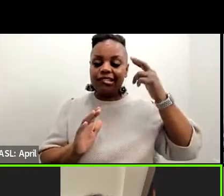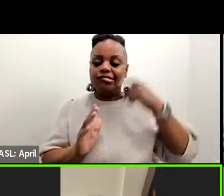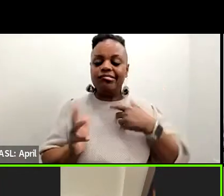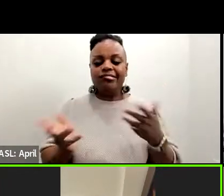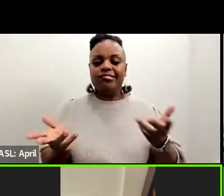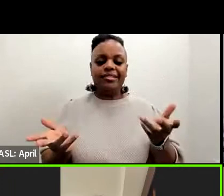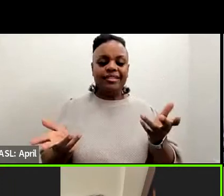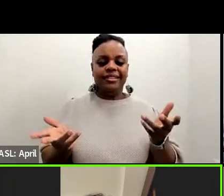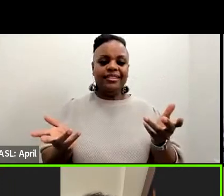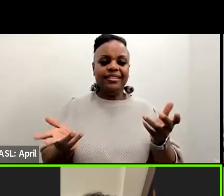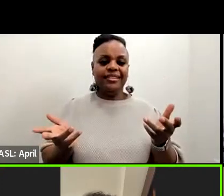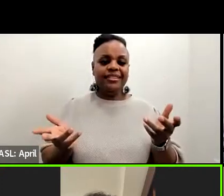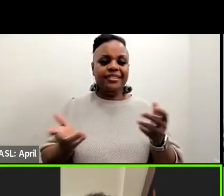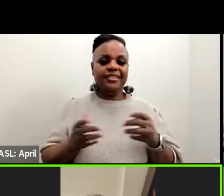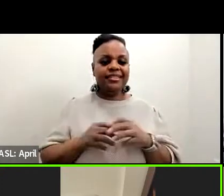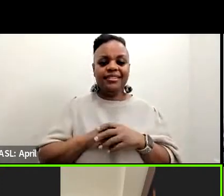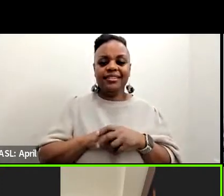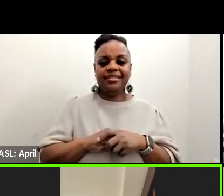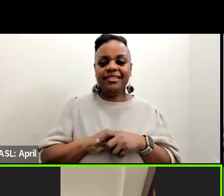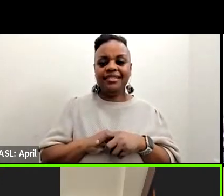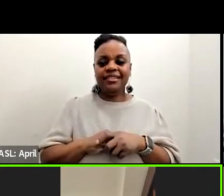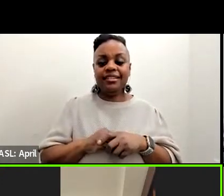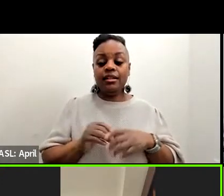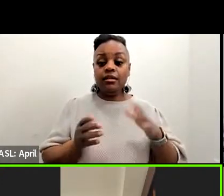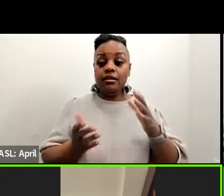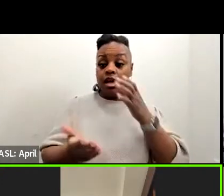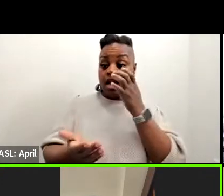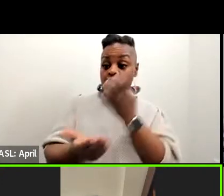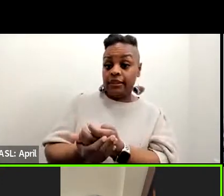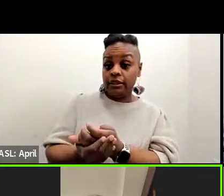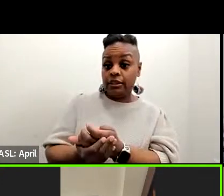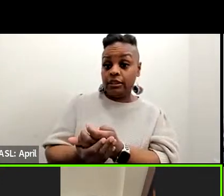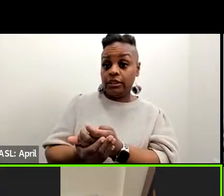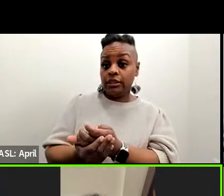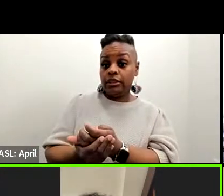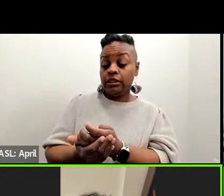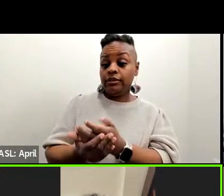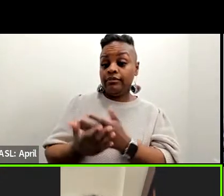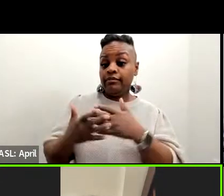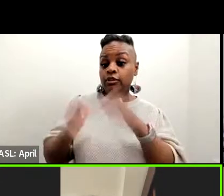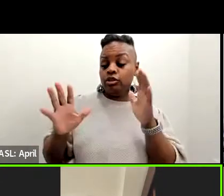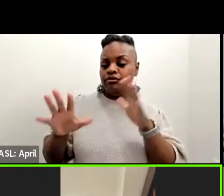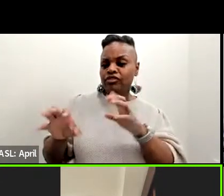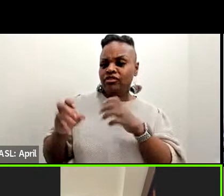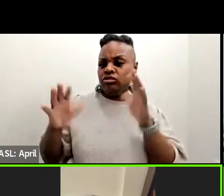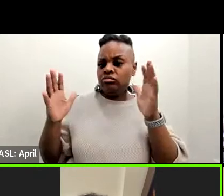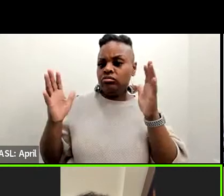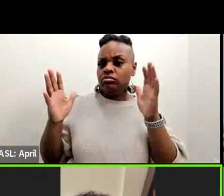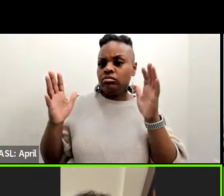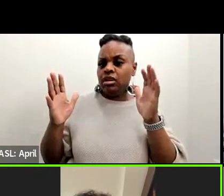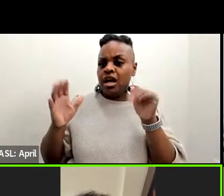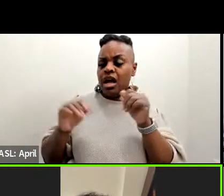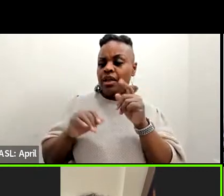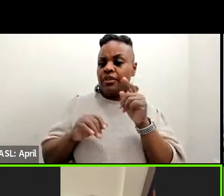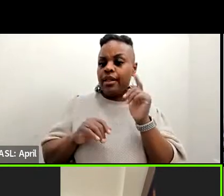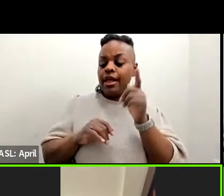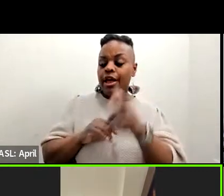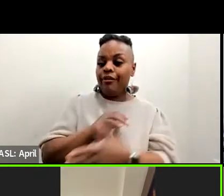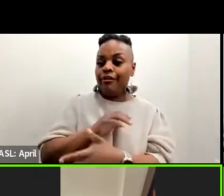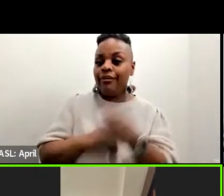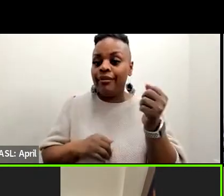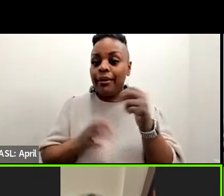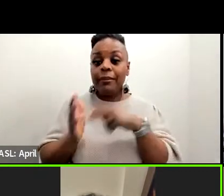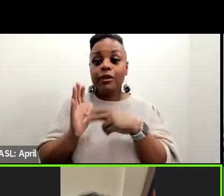were curtailed, many of its assets were seized. So the rent distribution inside the organization was much more limited than it used to be. And of